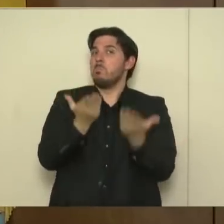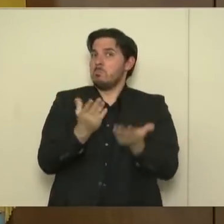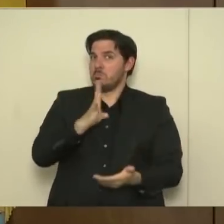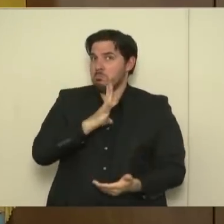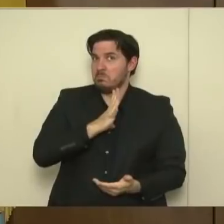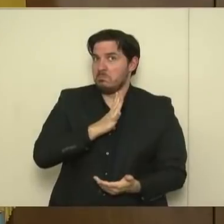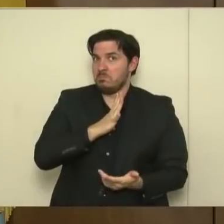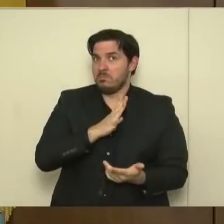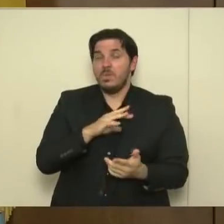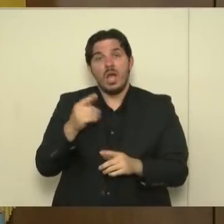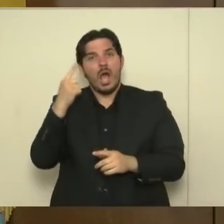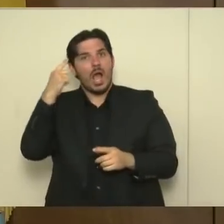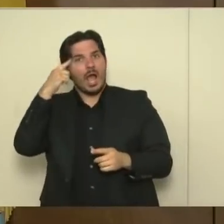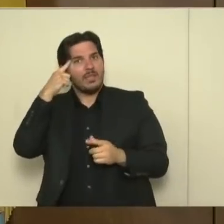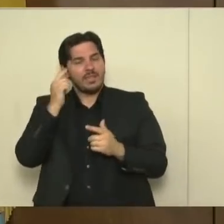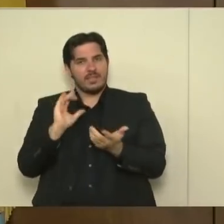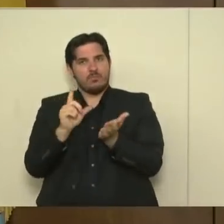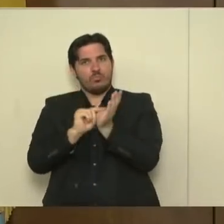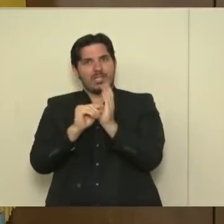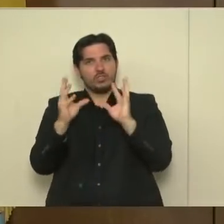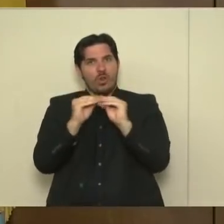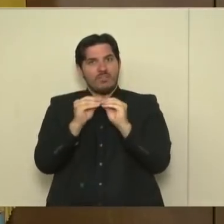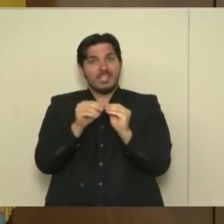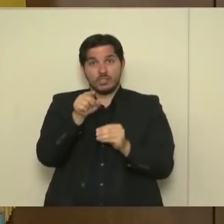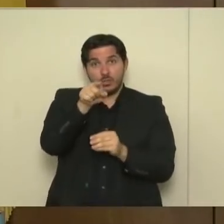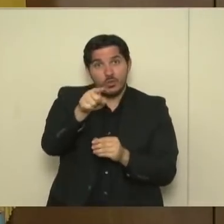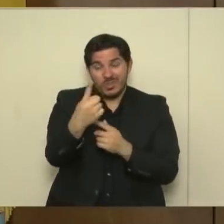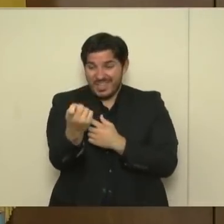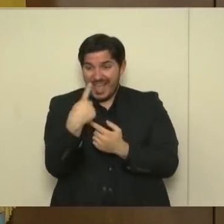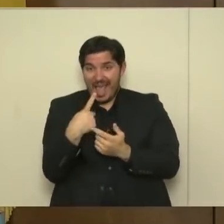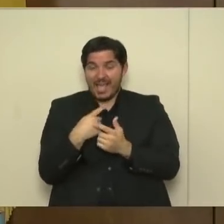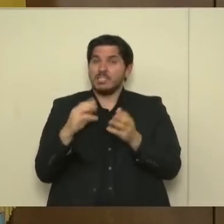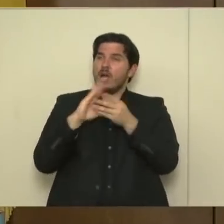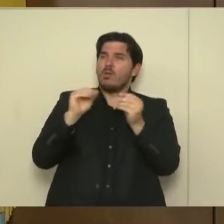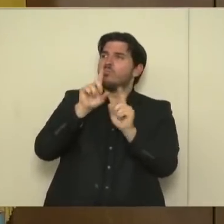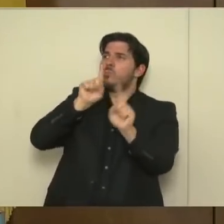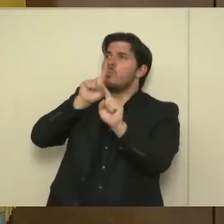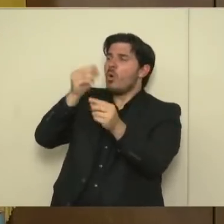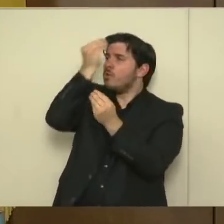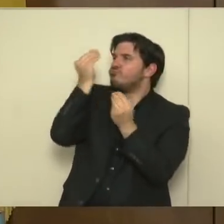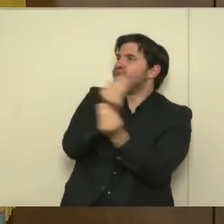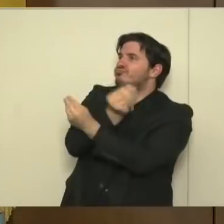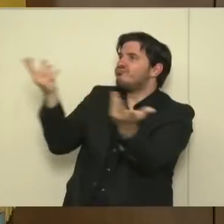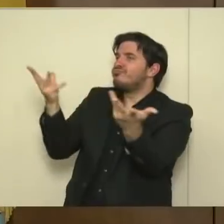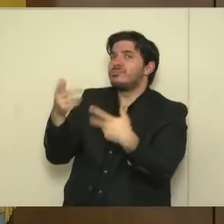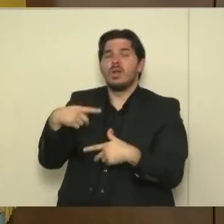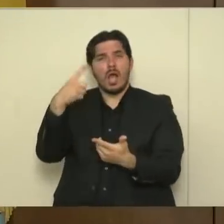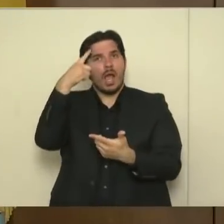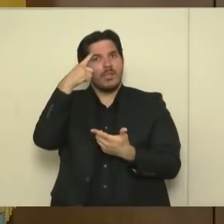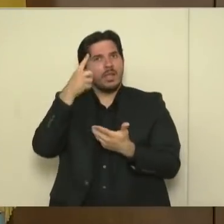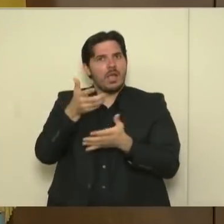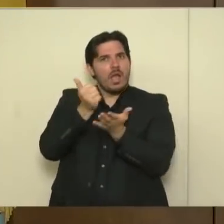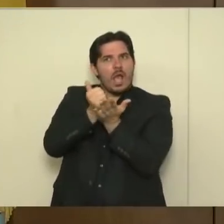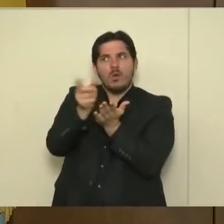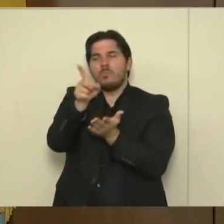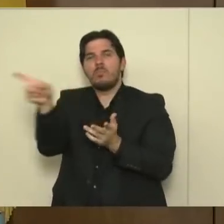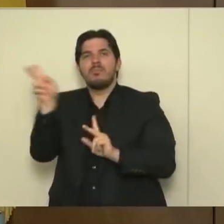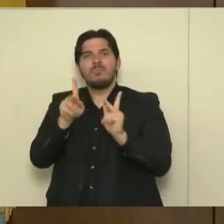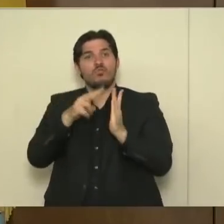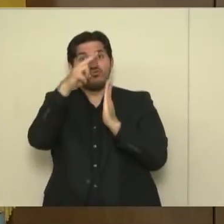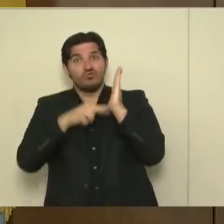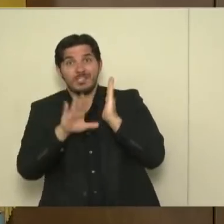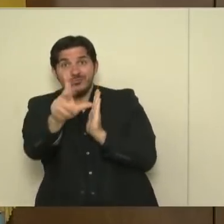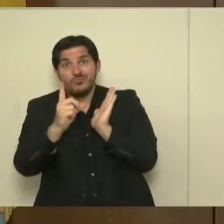writing about this is also making a difference. We want folks to feel confident that we will keep